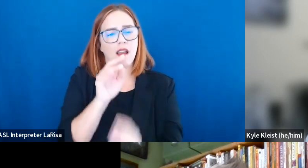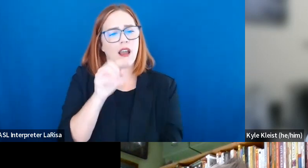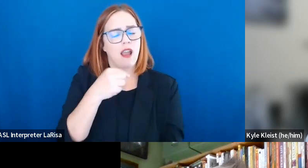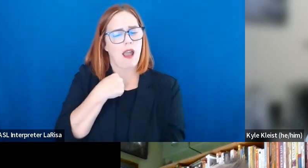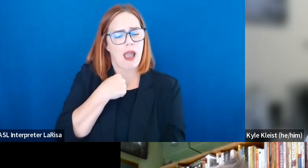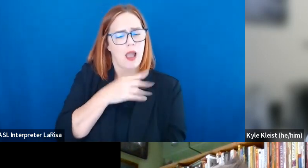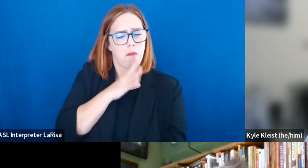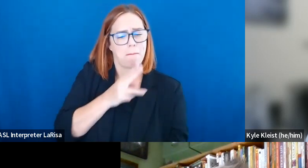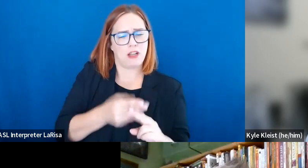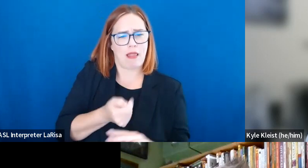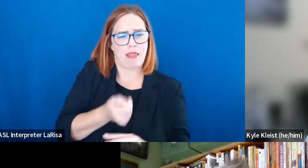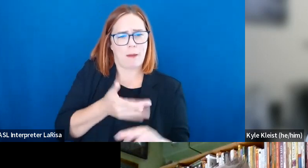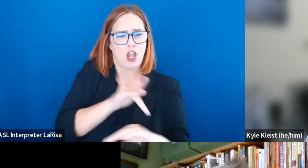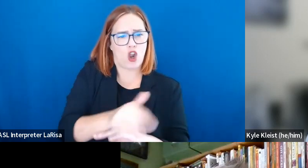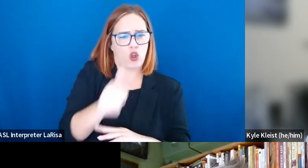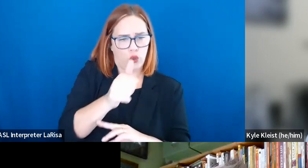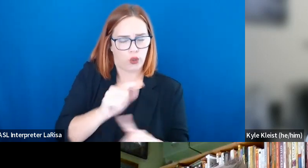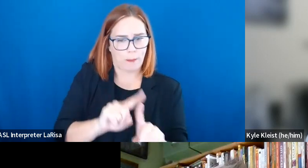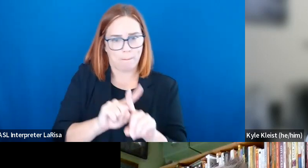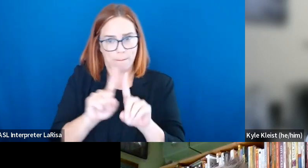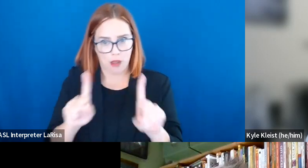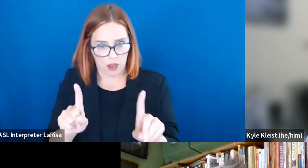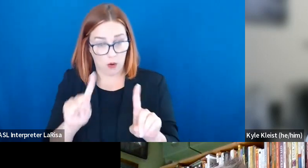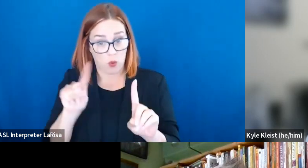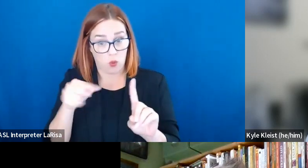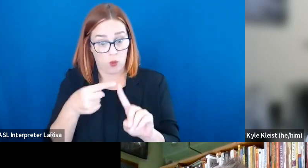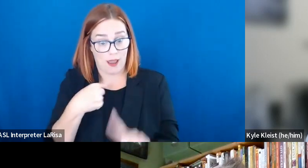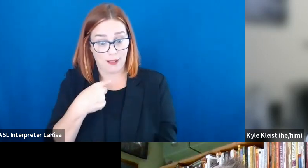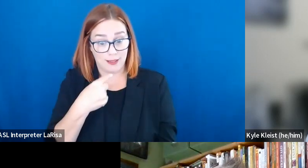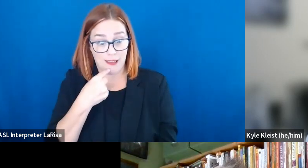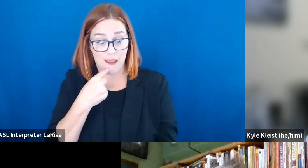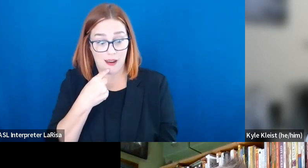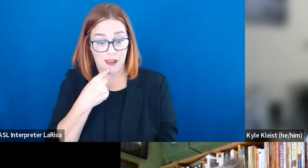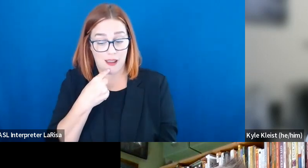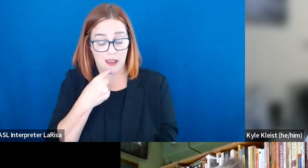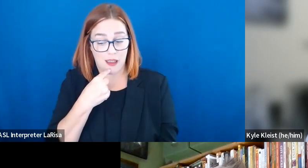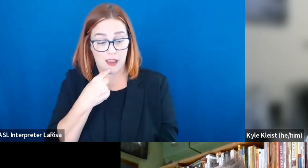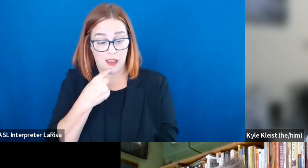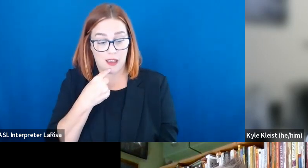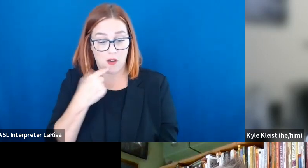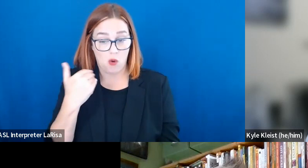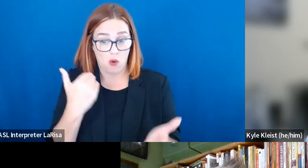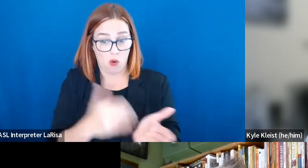little bit earlier, but when I said that, a lot of times